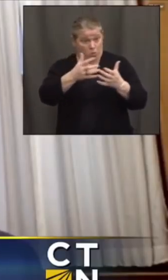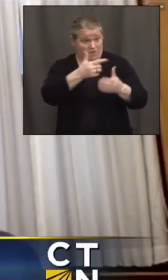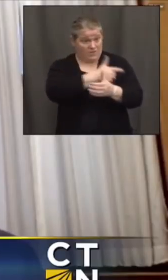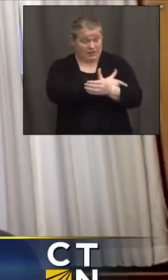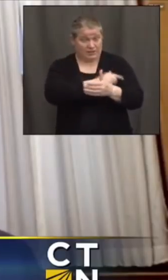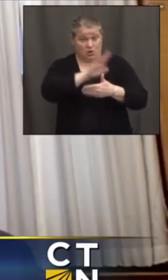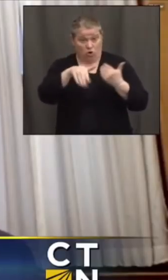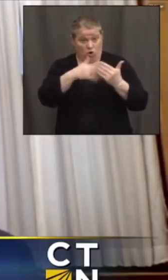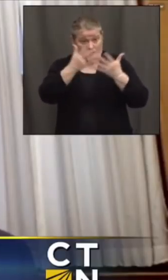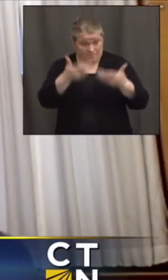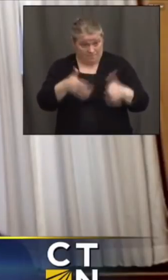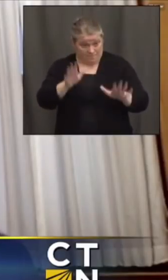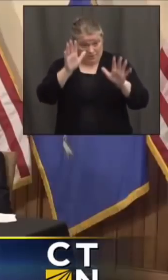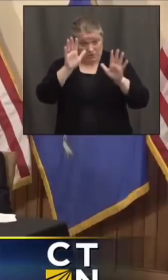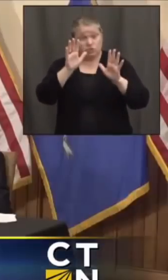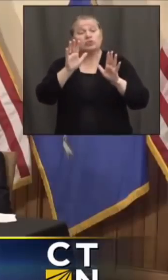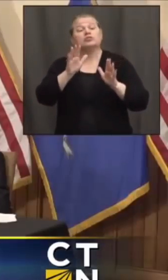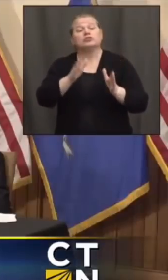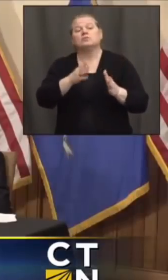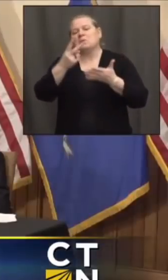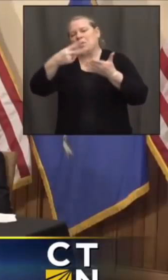have access.